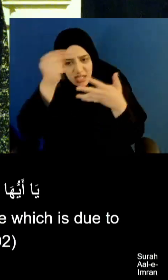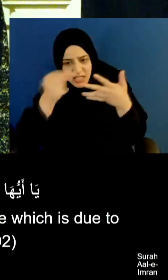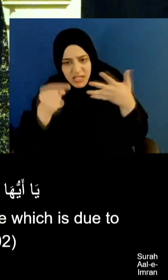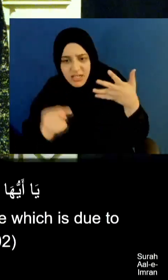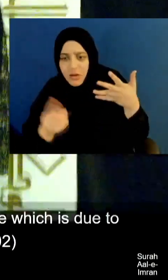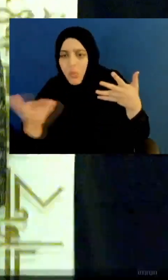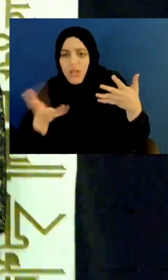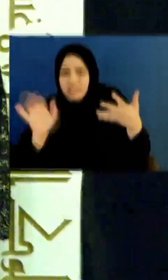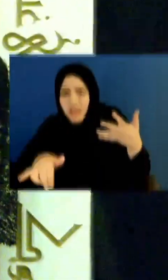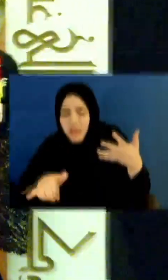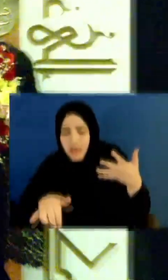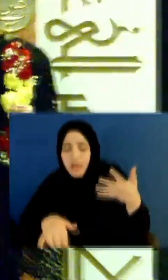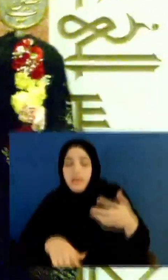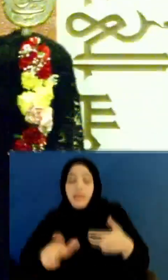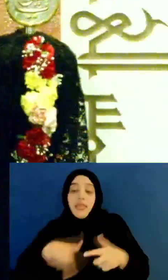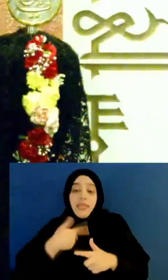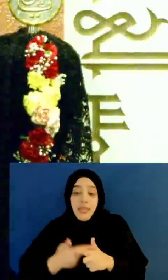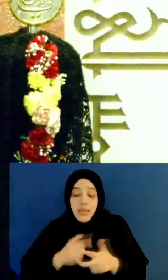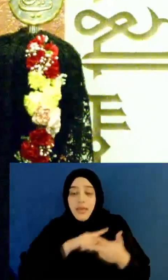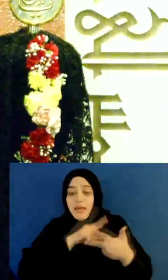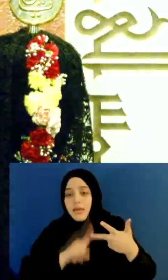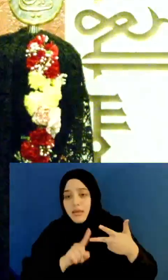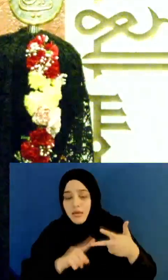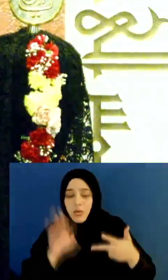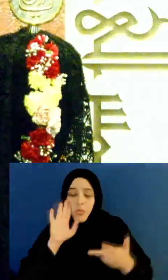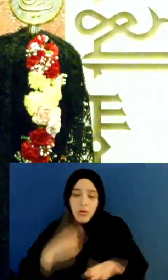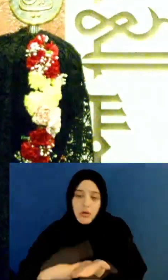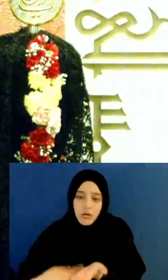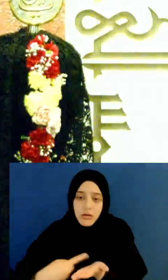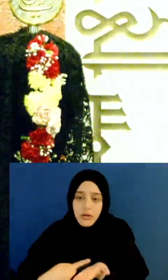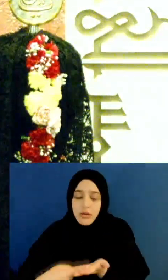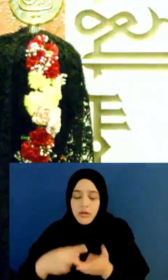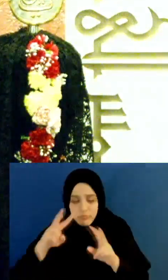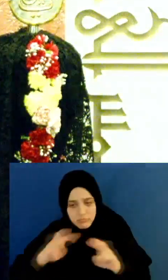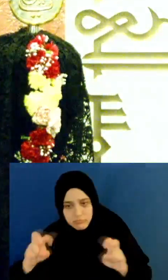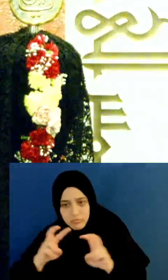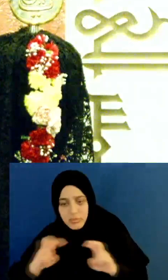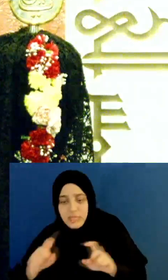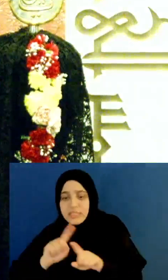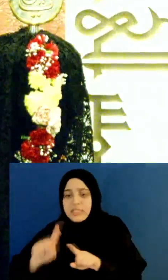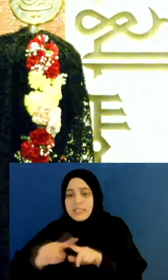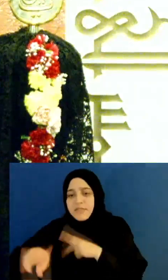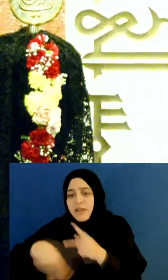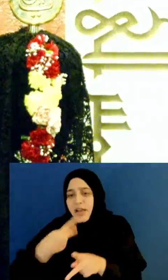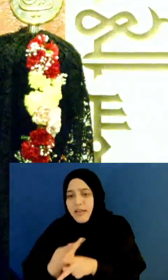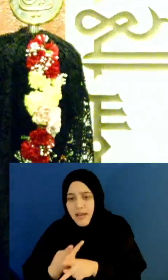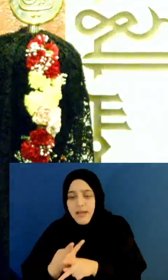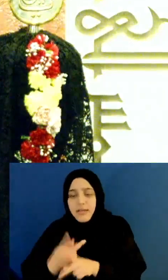then go forward to look at different forms of identity.